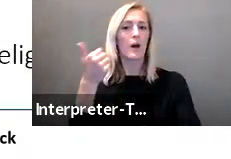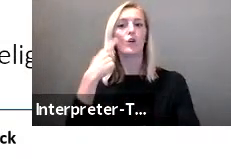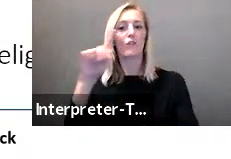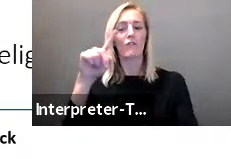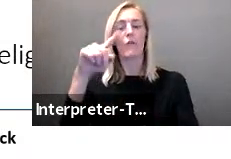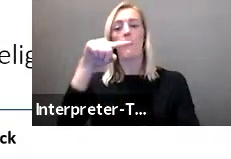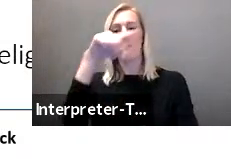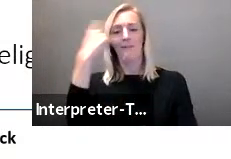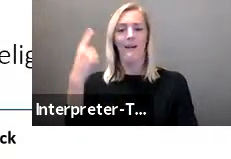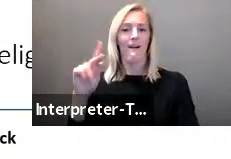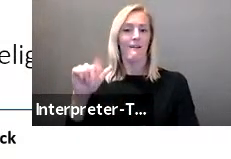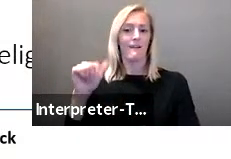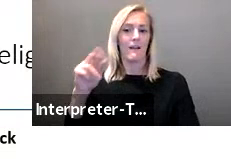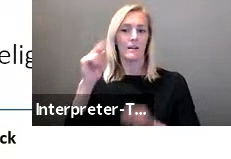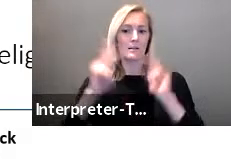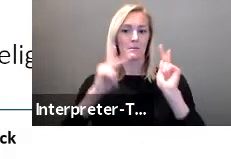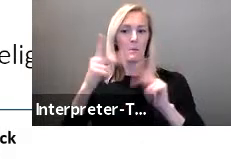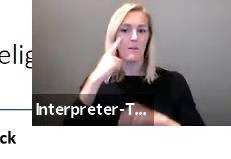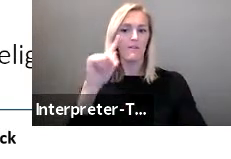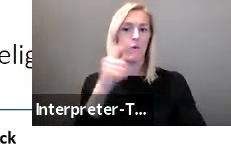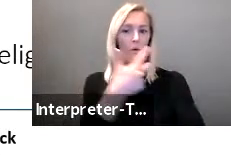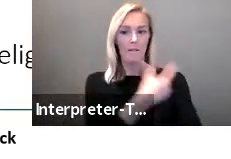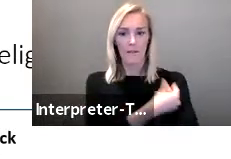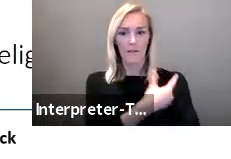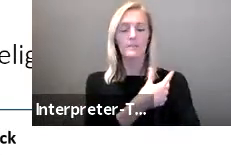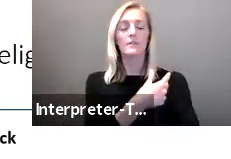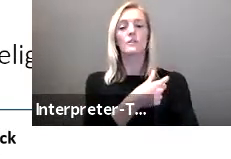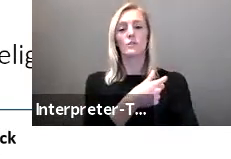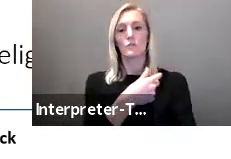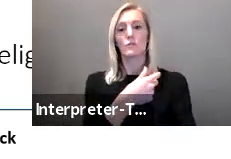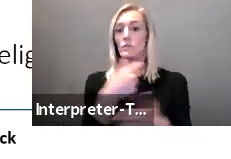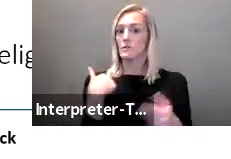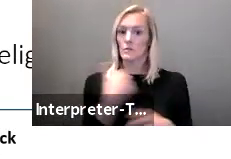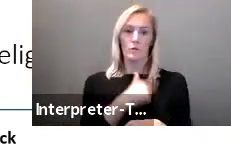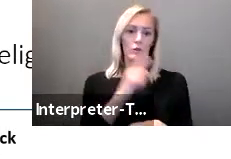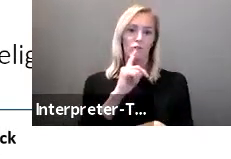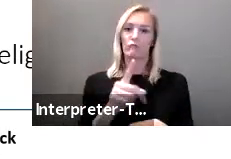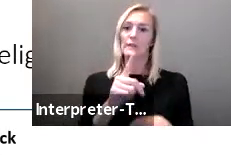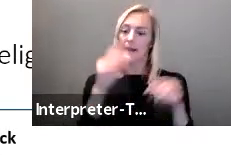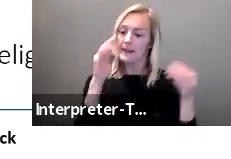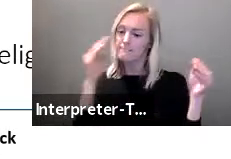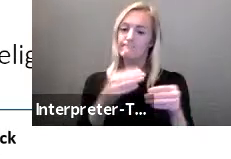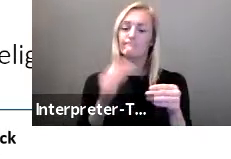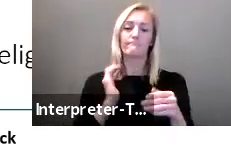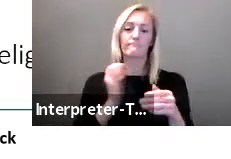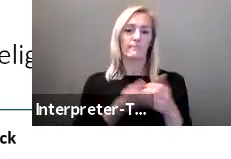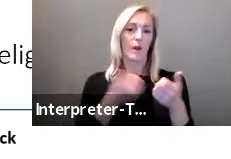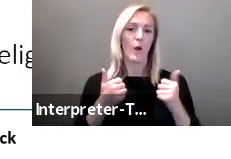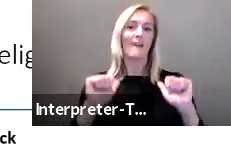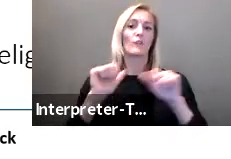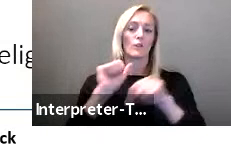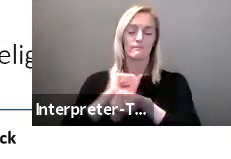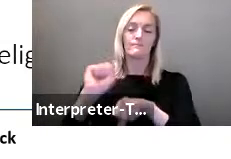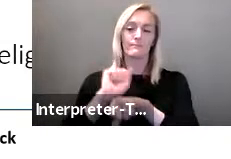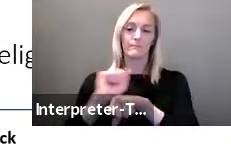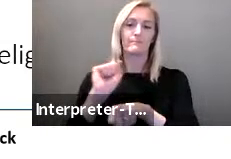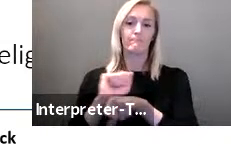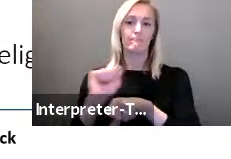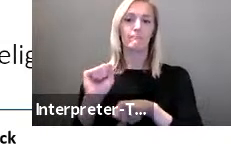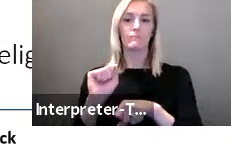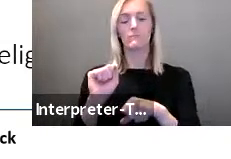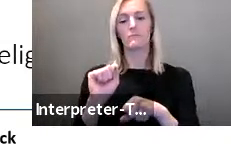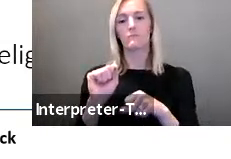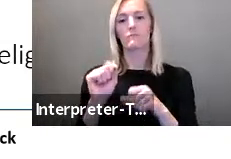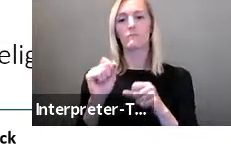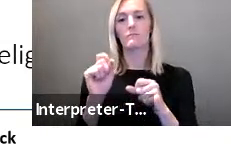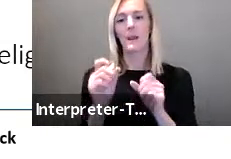Black Kansans in terms of vaccinations. And it's an effort we're really doubling down on in terms of